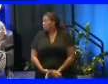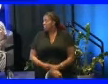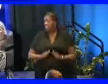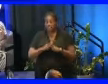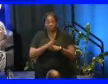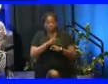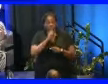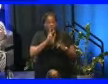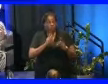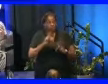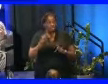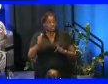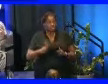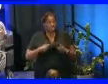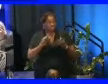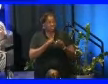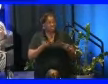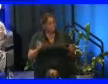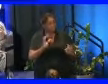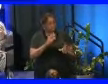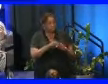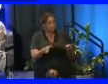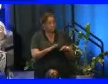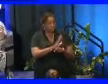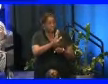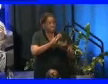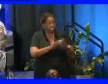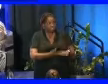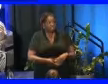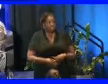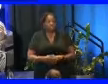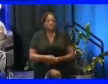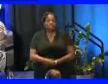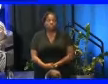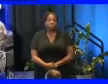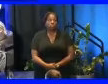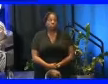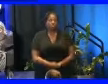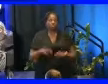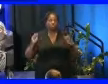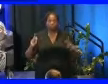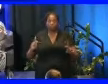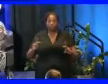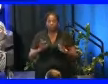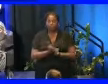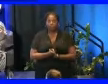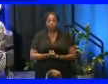with disabilities can live independently and participate fully in their community? Okay.